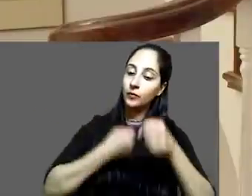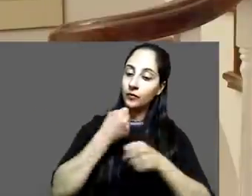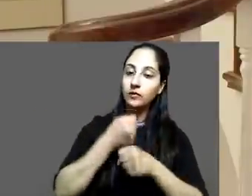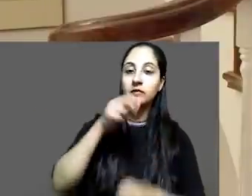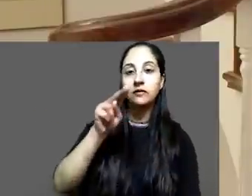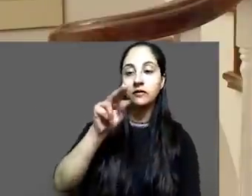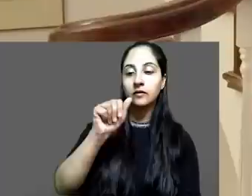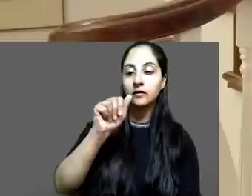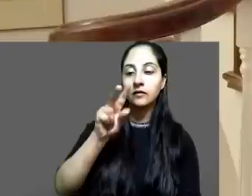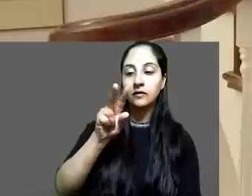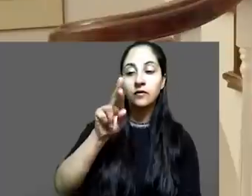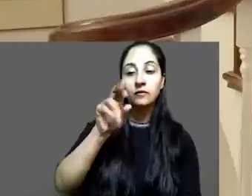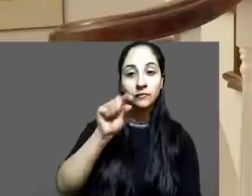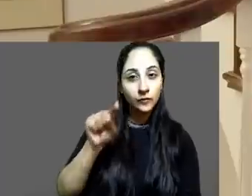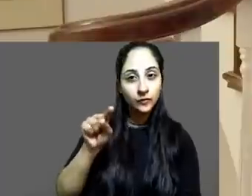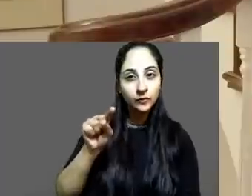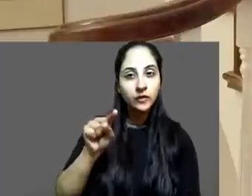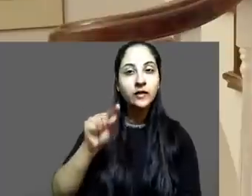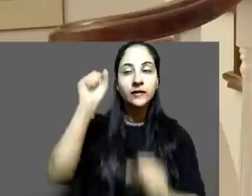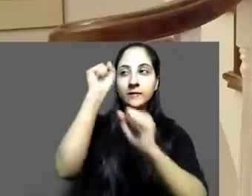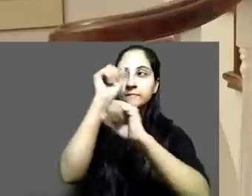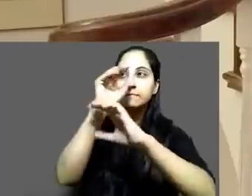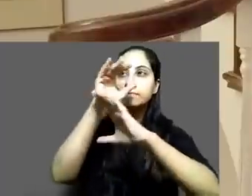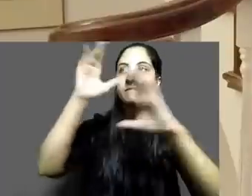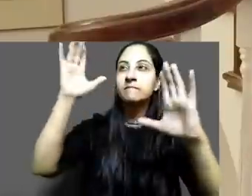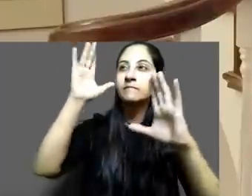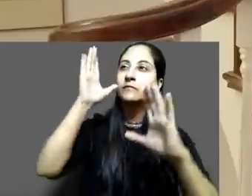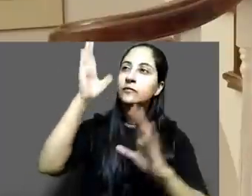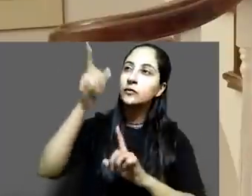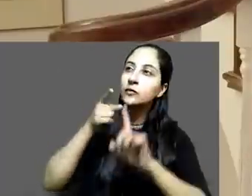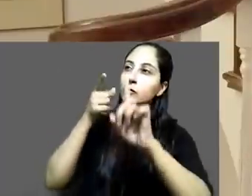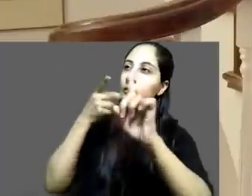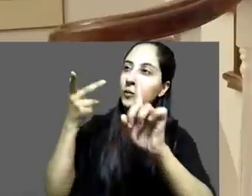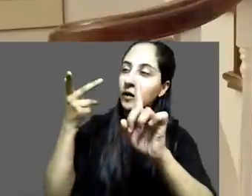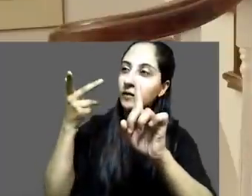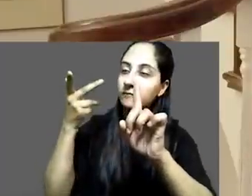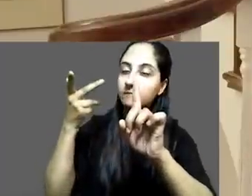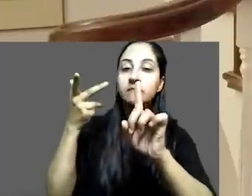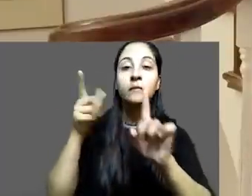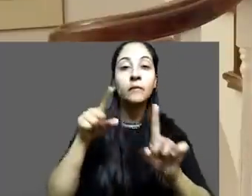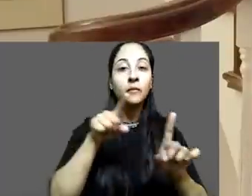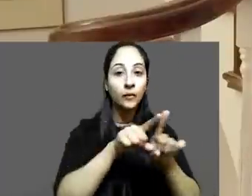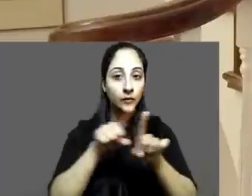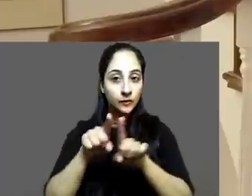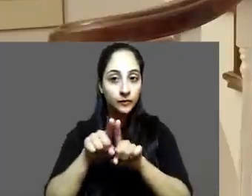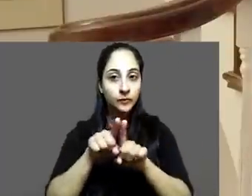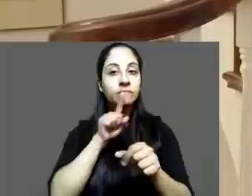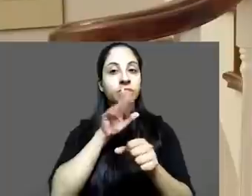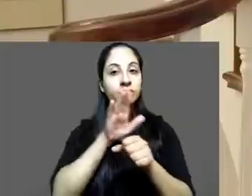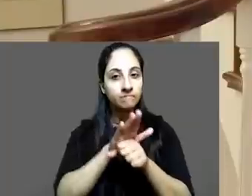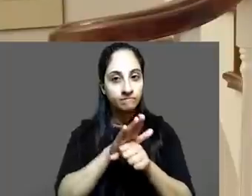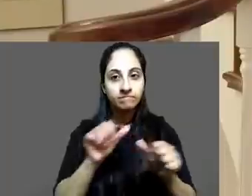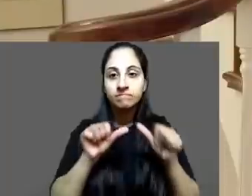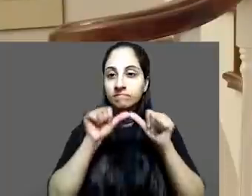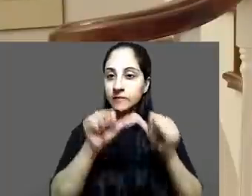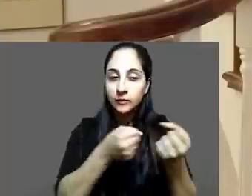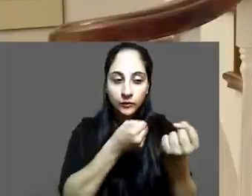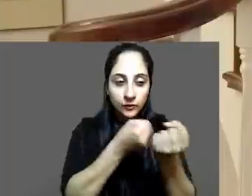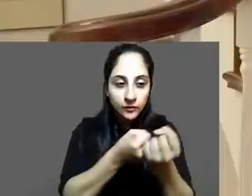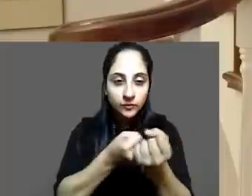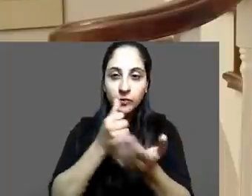the future that we seek and maybe also renew our commitment to helping those around us who need our